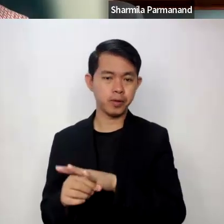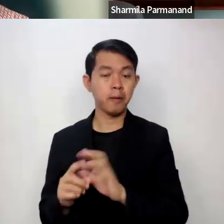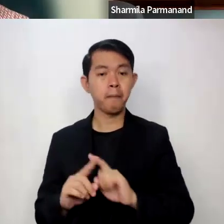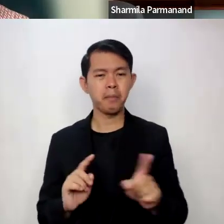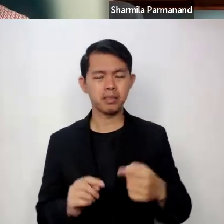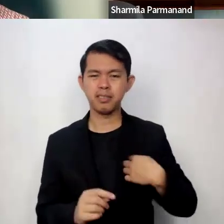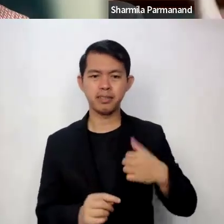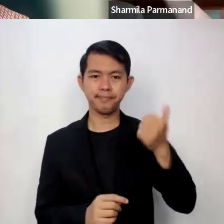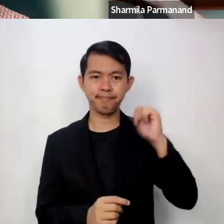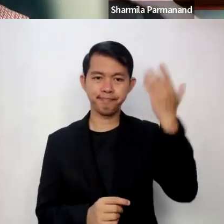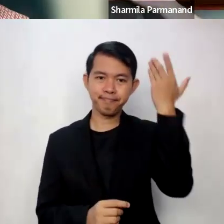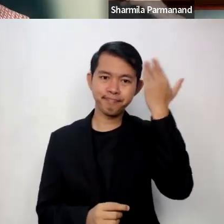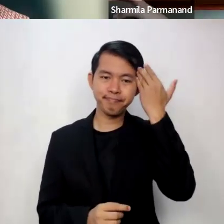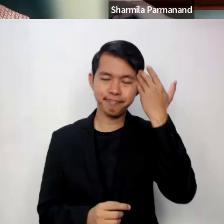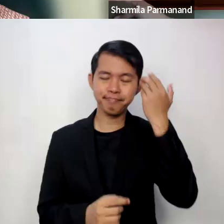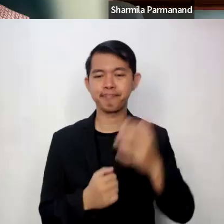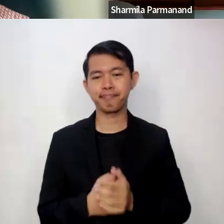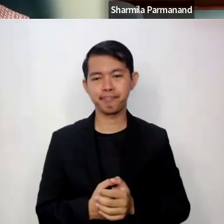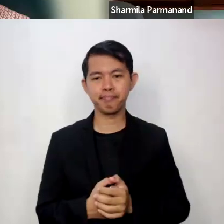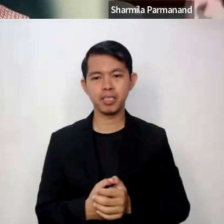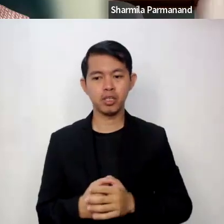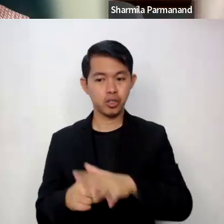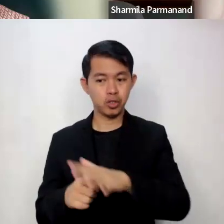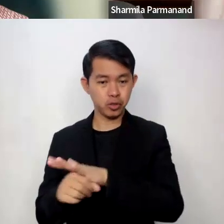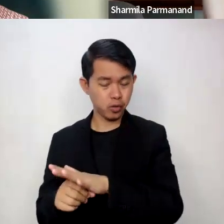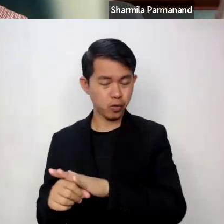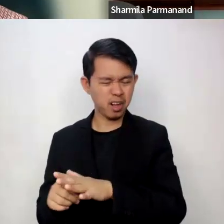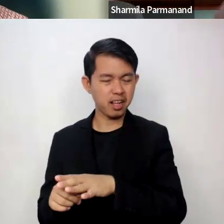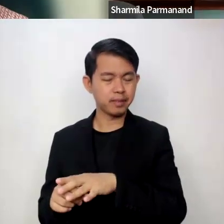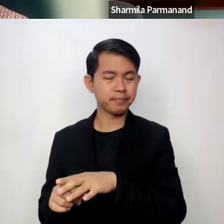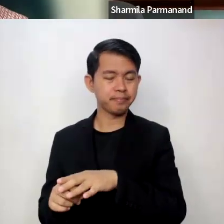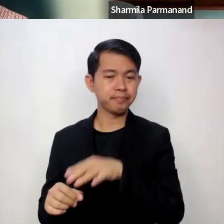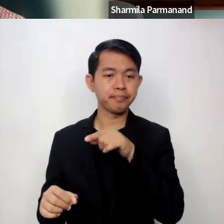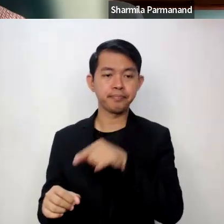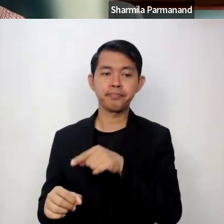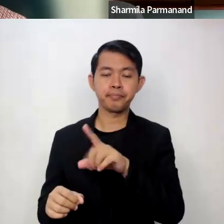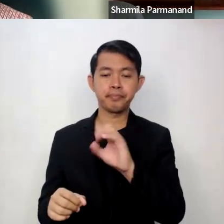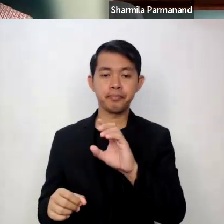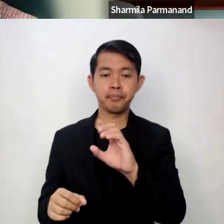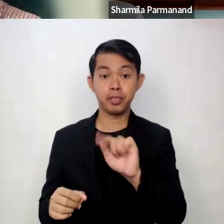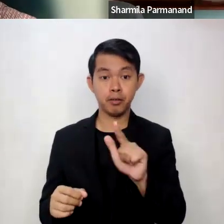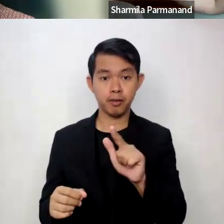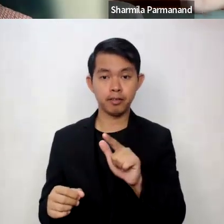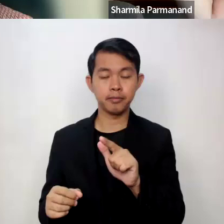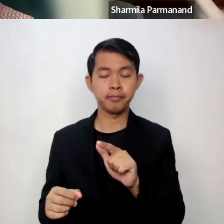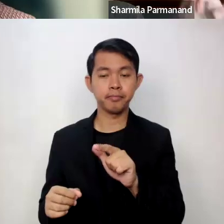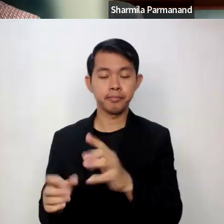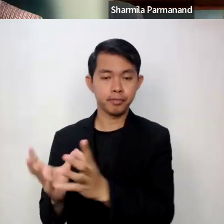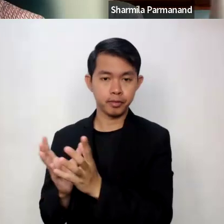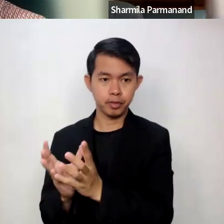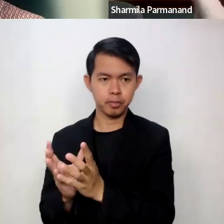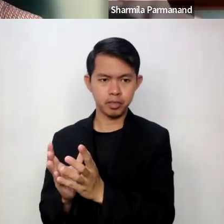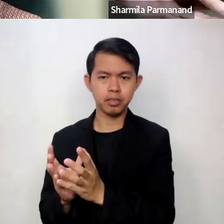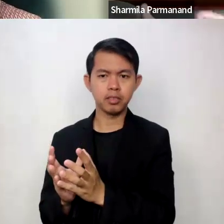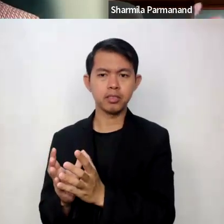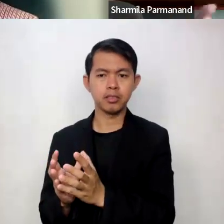that the local is not a problem, that there are the local in the sense of the global being the global north, but